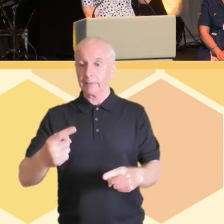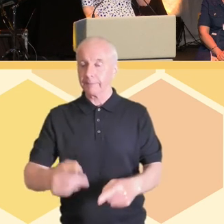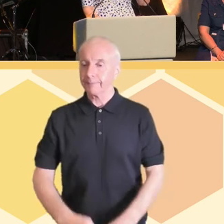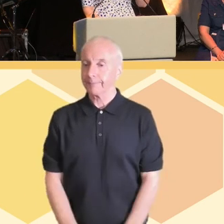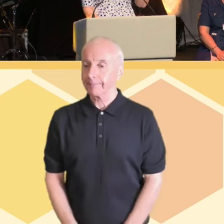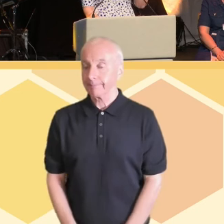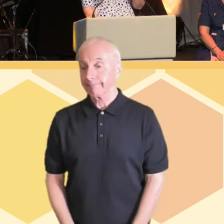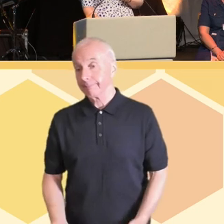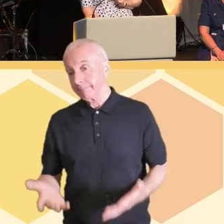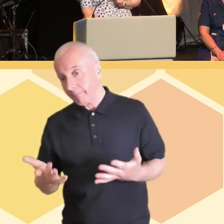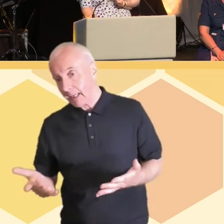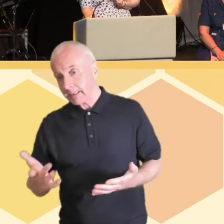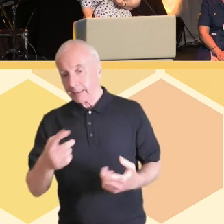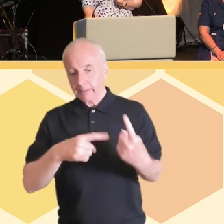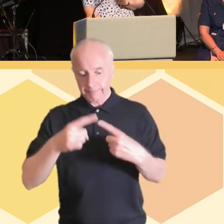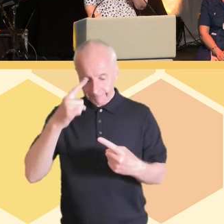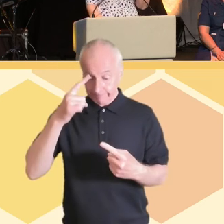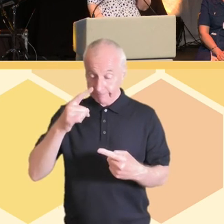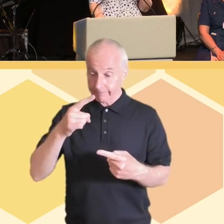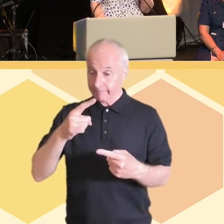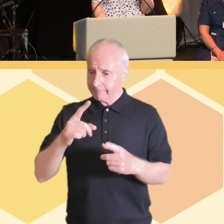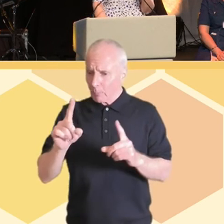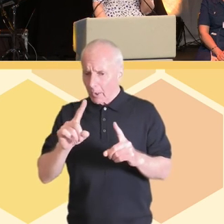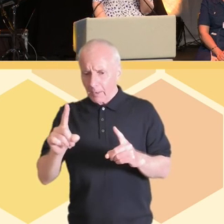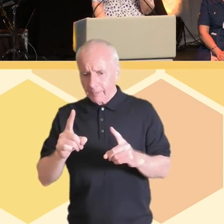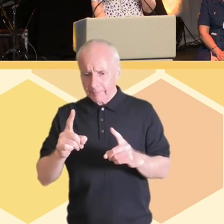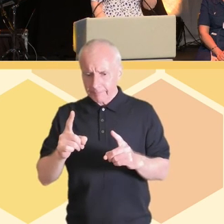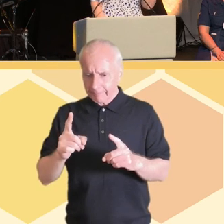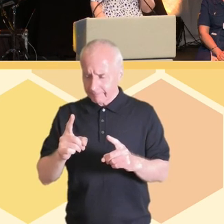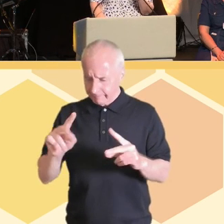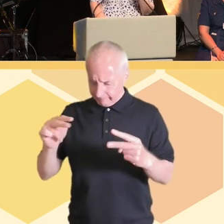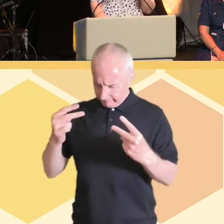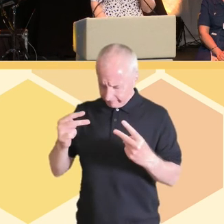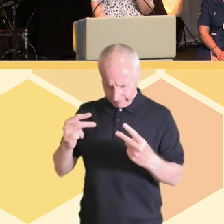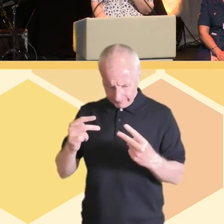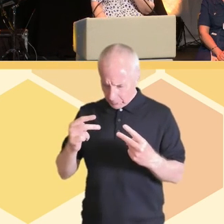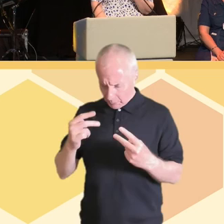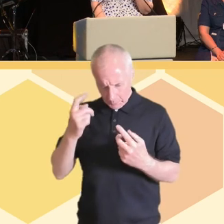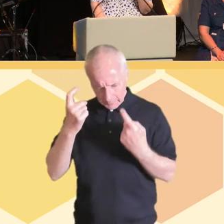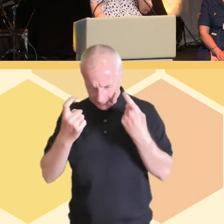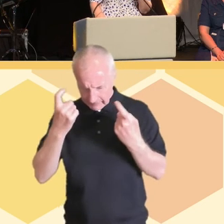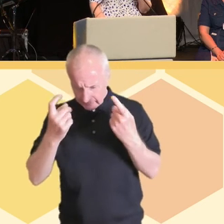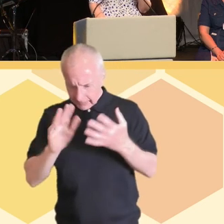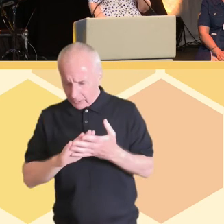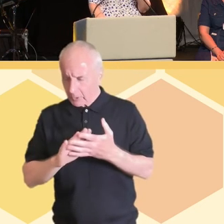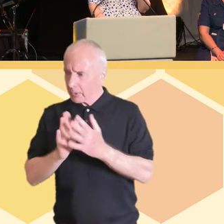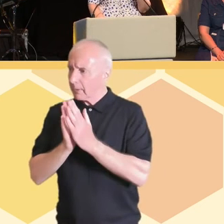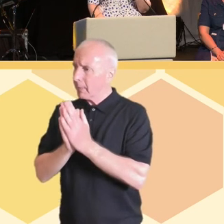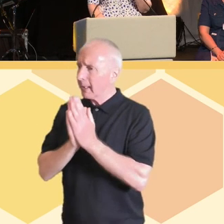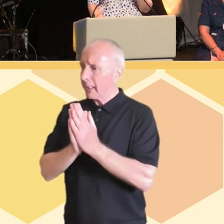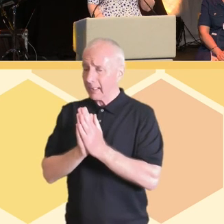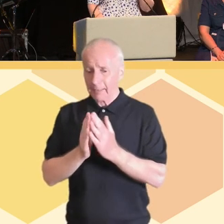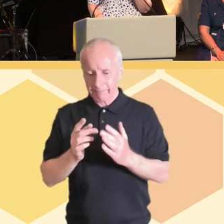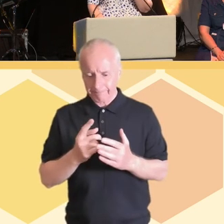again, what I believe we need to be asking ourselves now to face this challenge is to continue to prayerfully ask ourselves the